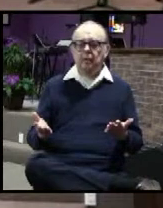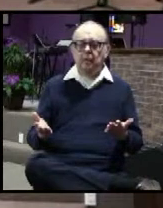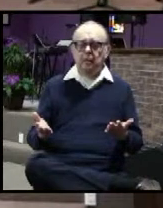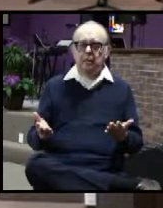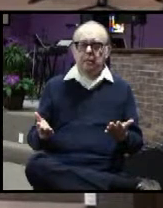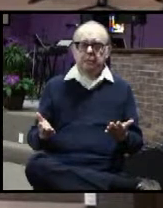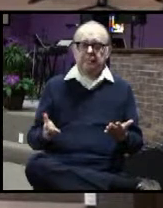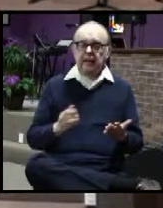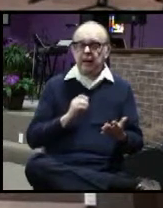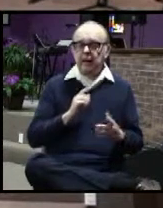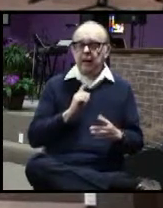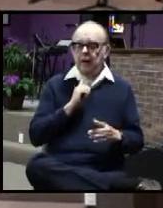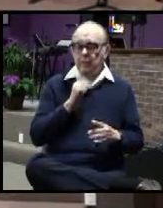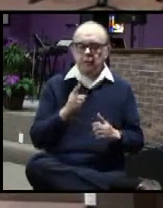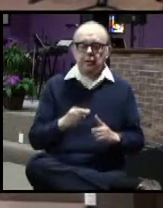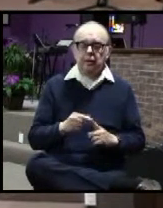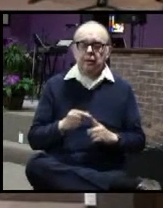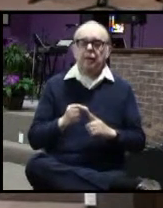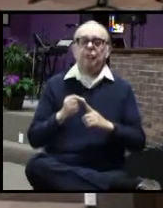unique to Ohio.